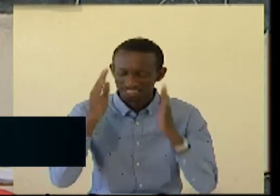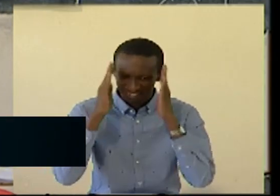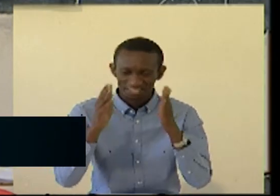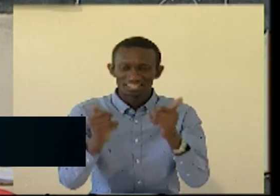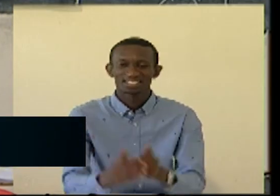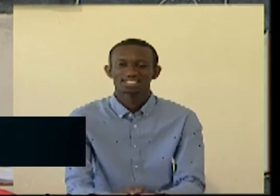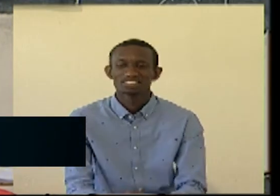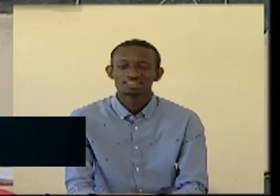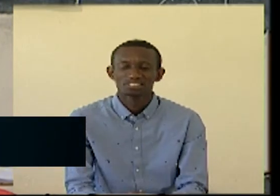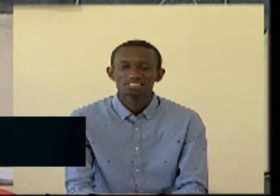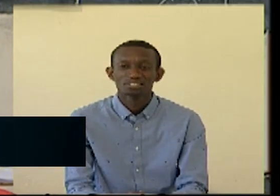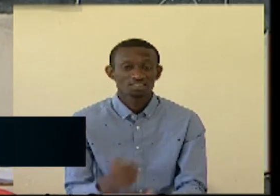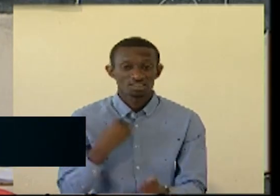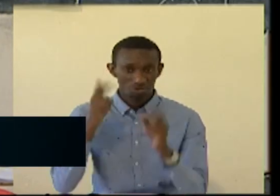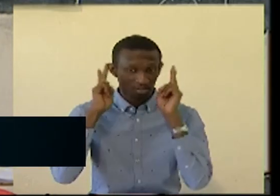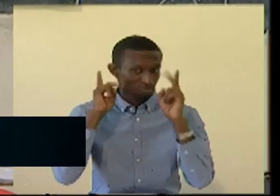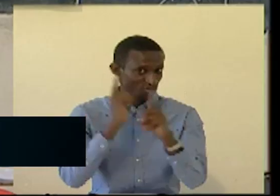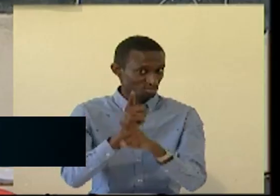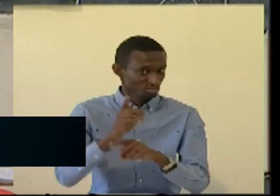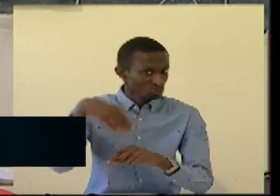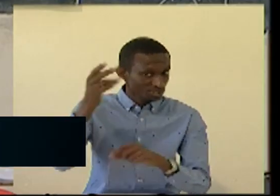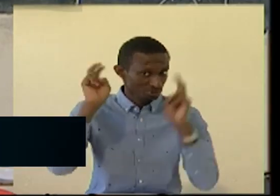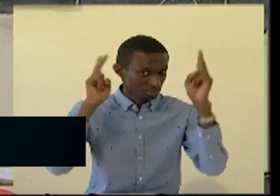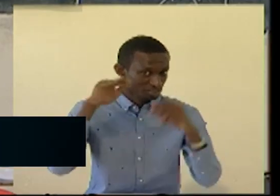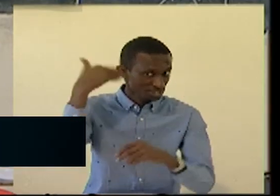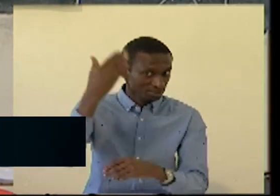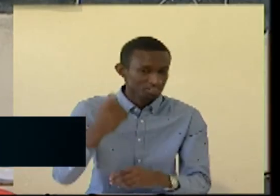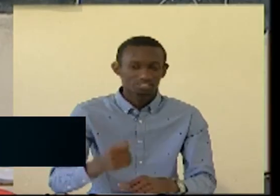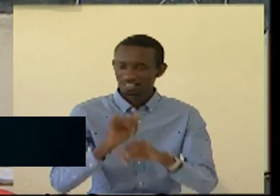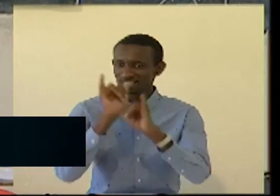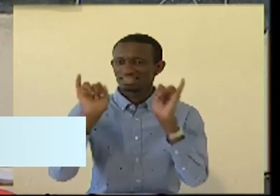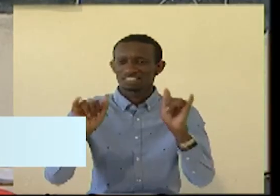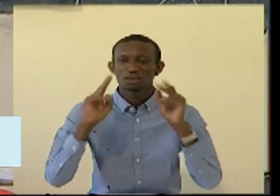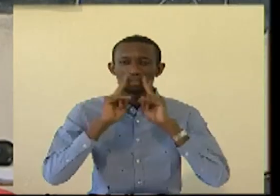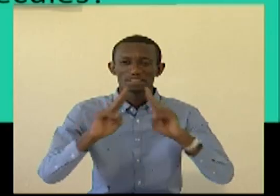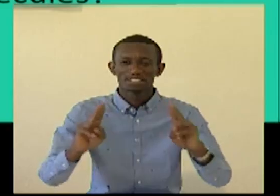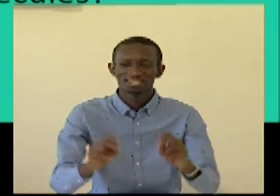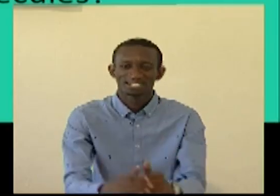attention. I hope to see you next time for the next lesson. Stay safe.